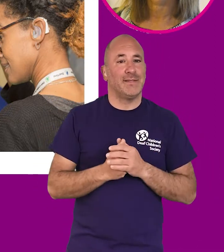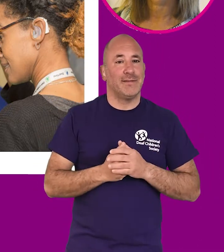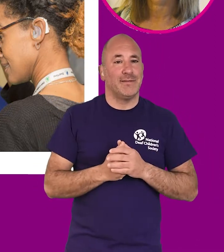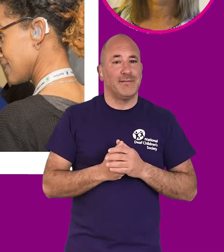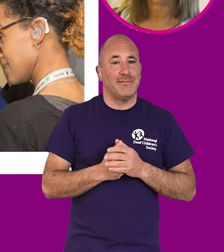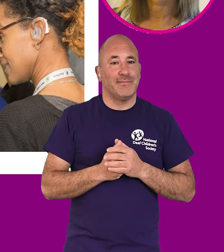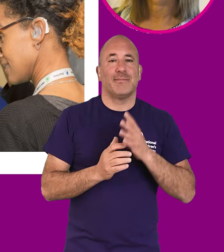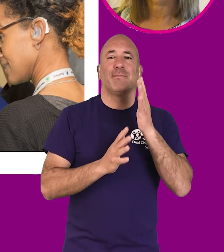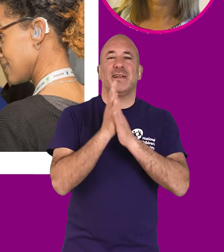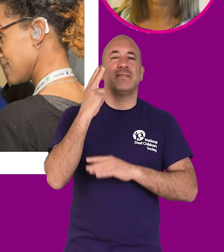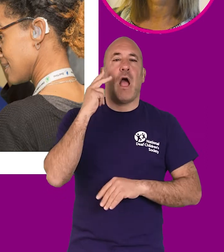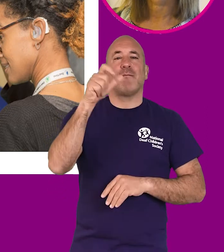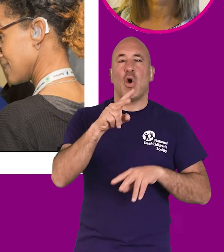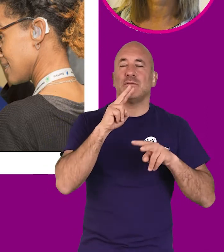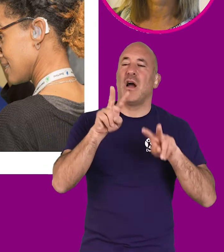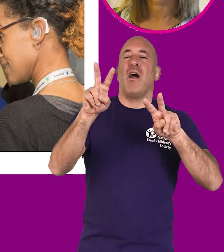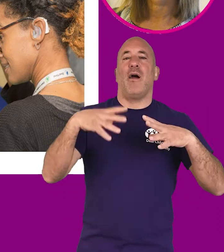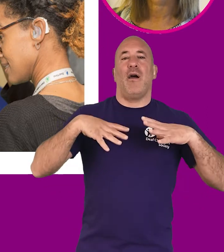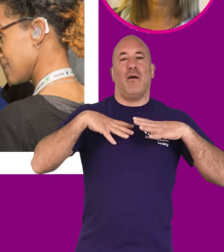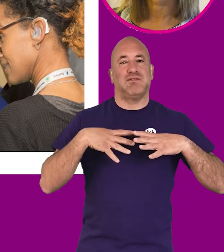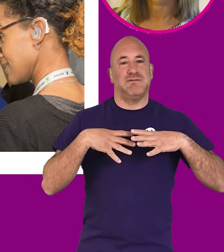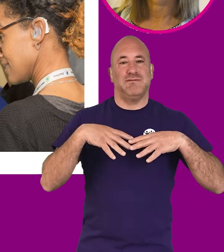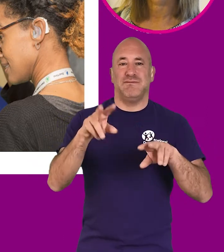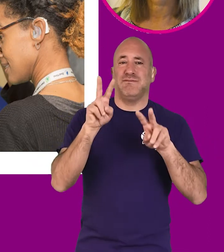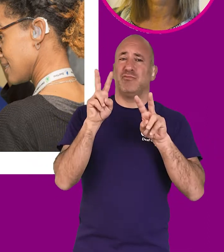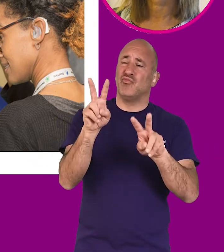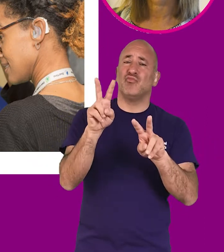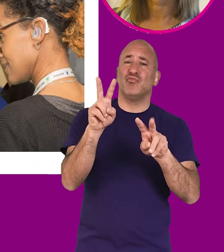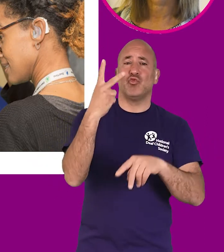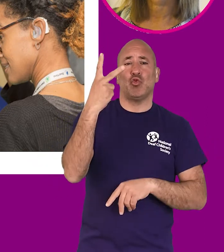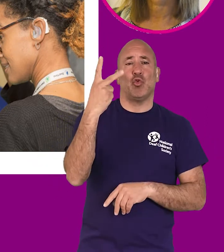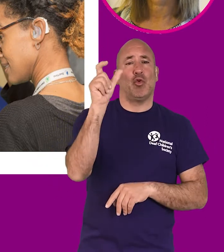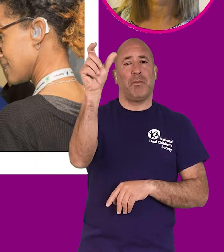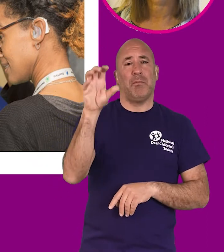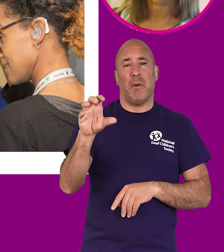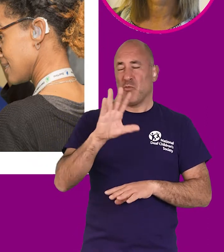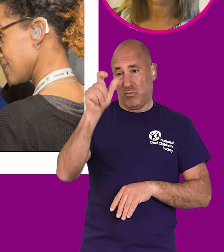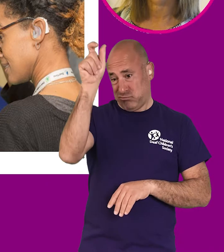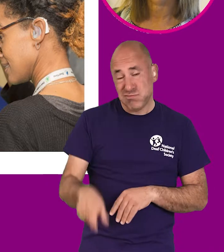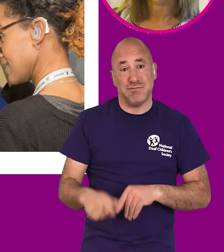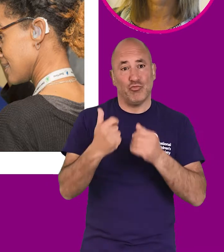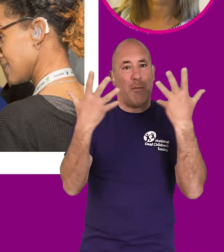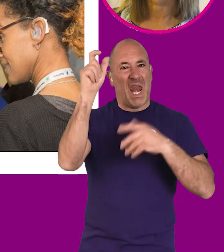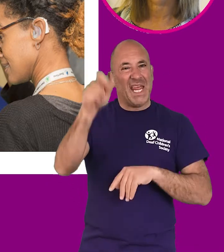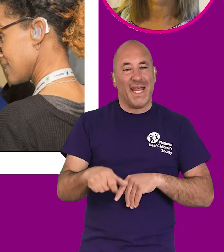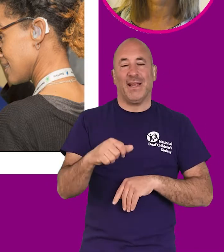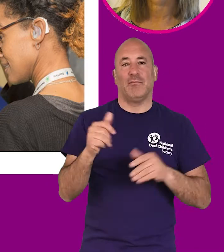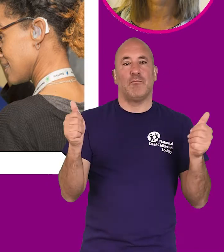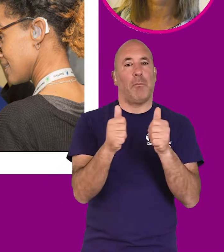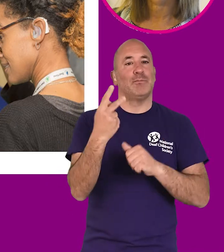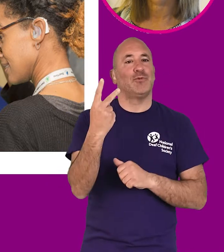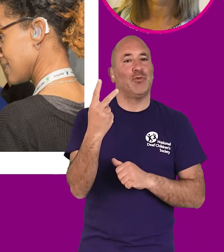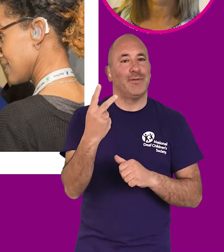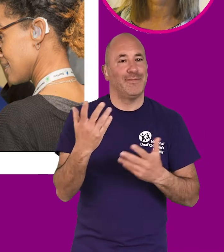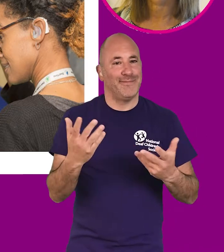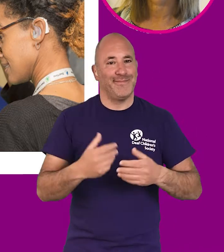interpreter and the presenter. So it makes it more comfortable for the deaf person to be able to see just those 2 people on the